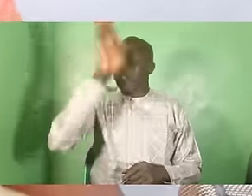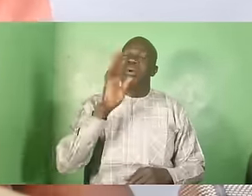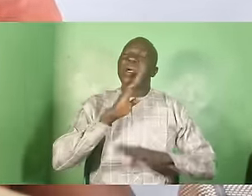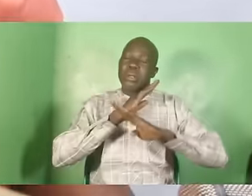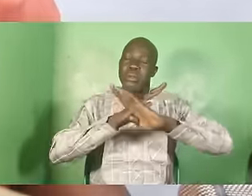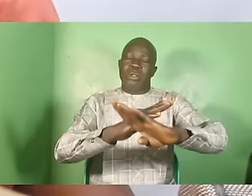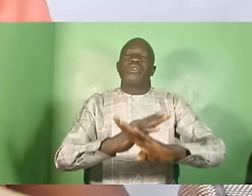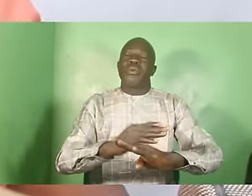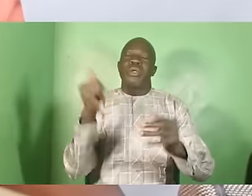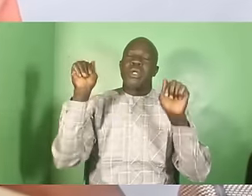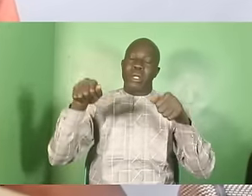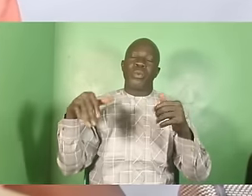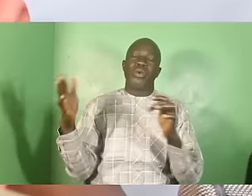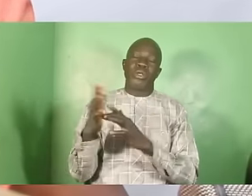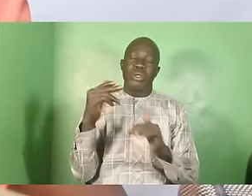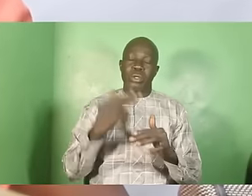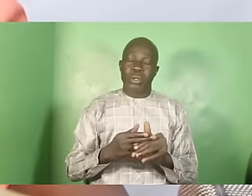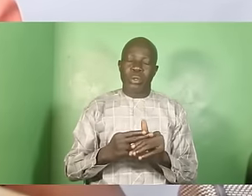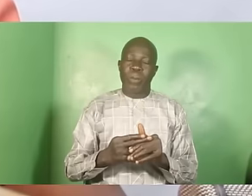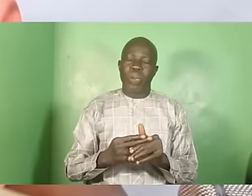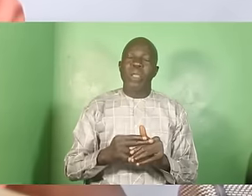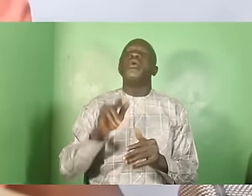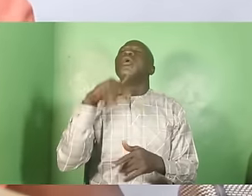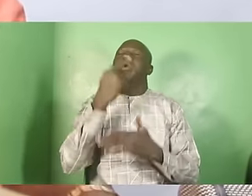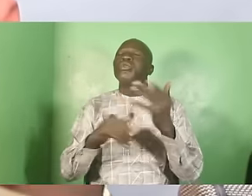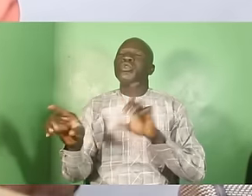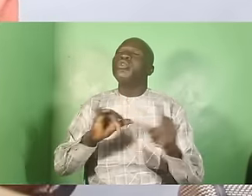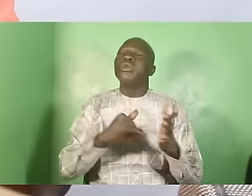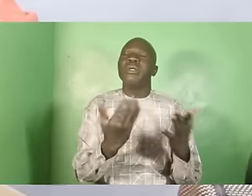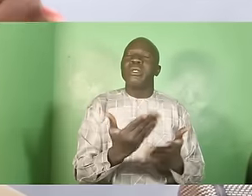Tap on me. Tap on me. No matter what they do,